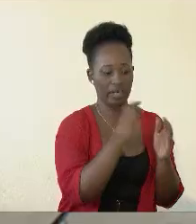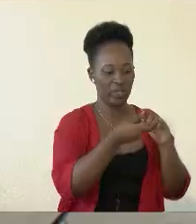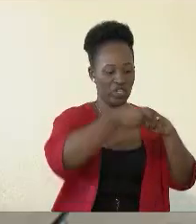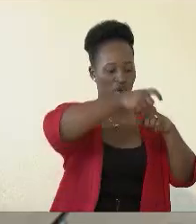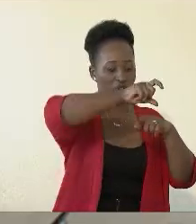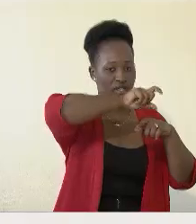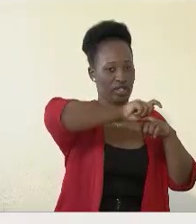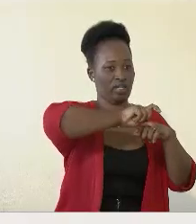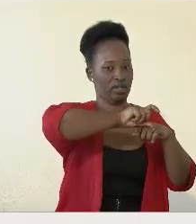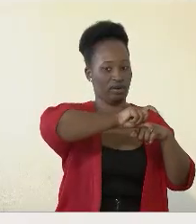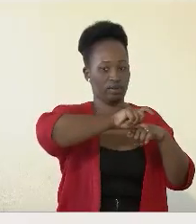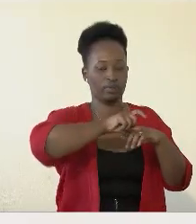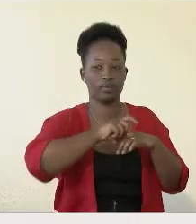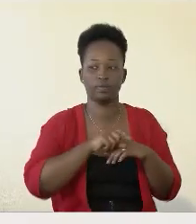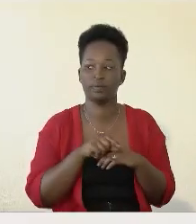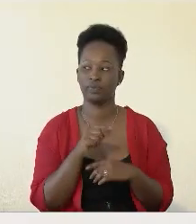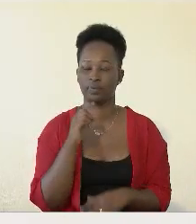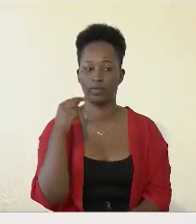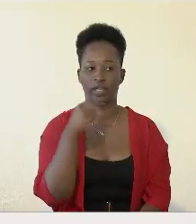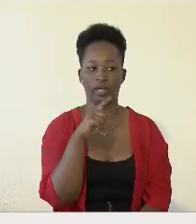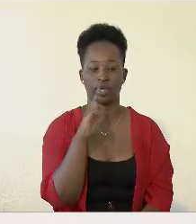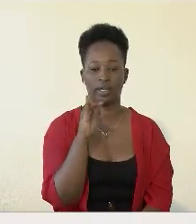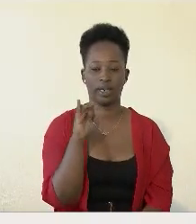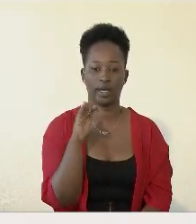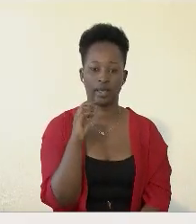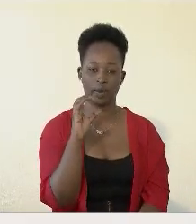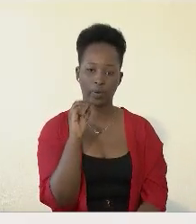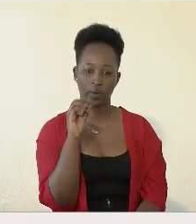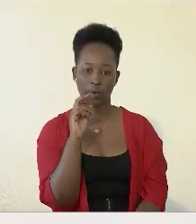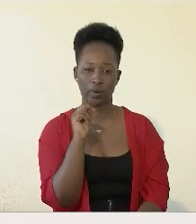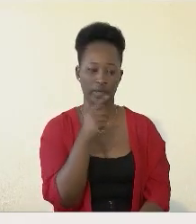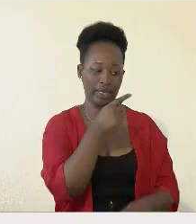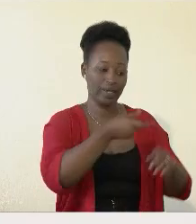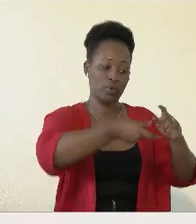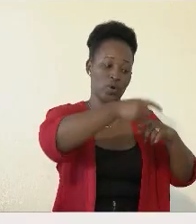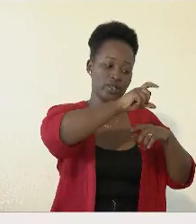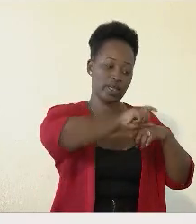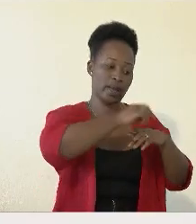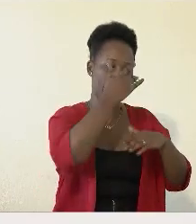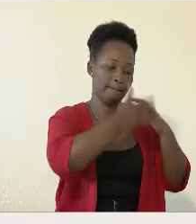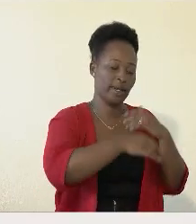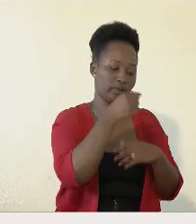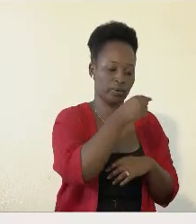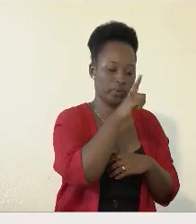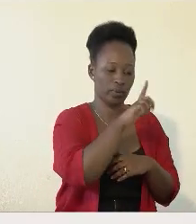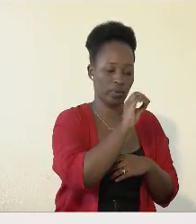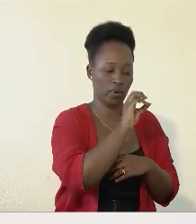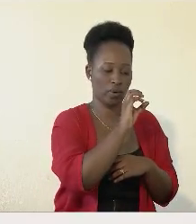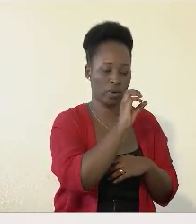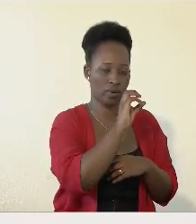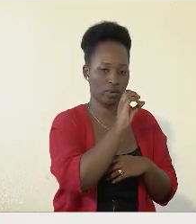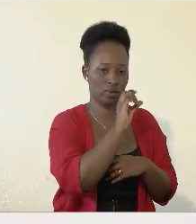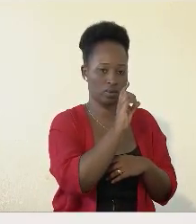oppositely. So glycagon, I said, raises the low levels of blood glucose to normal,